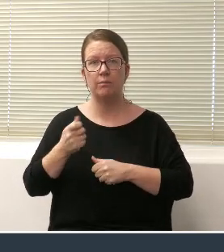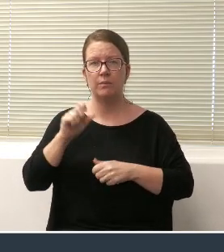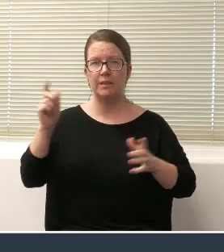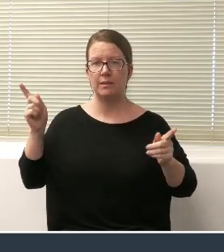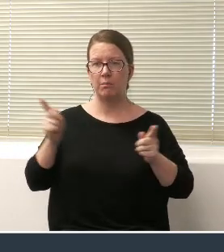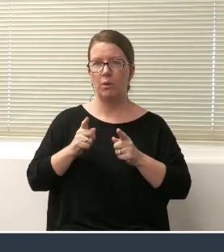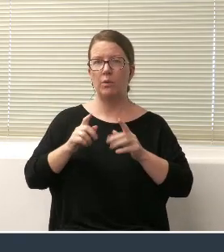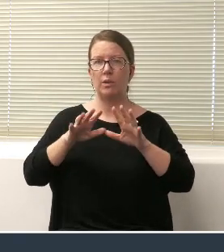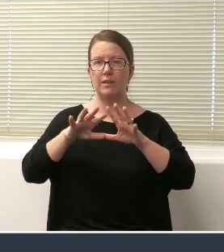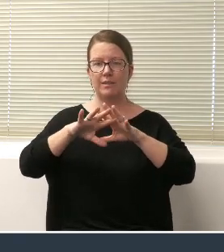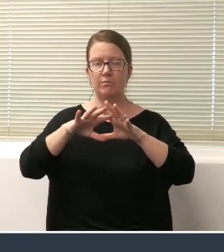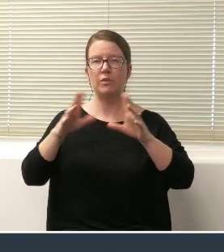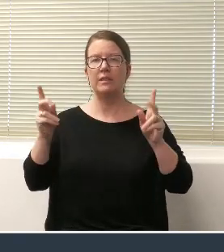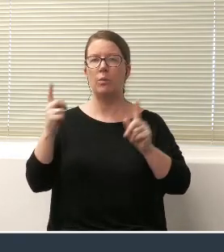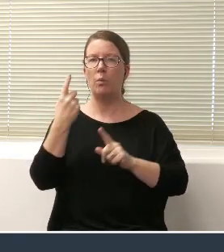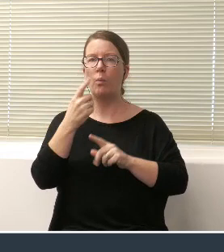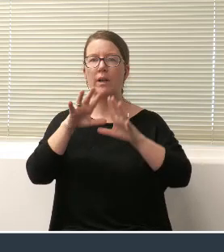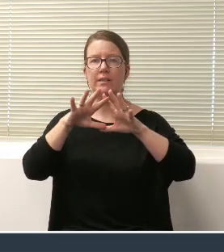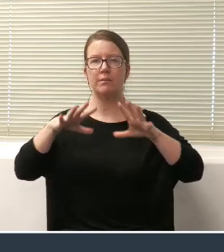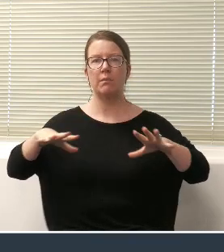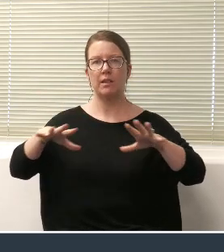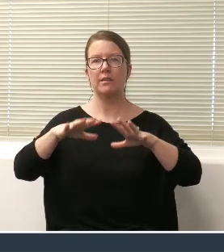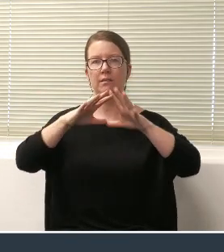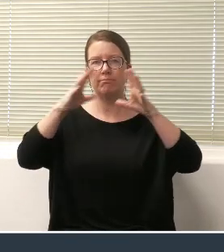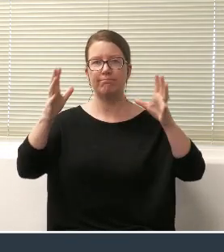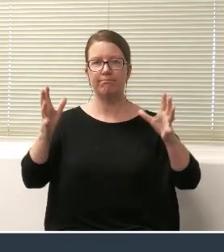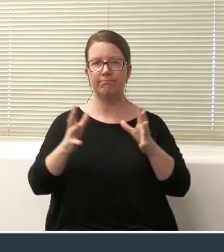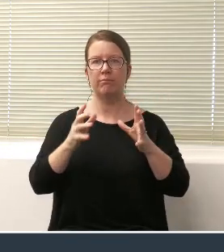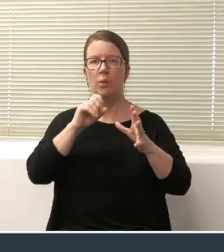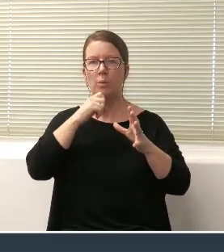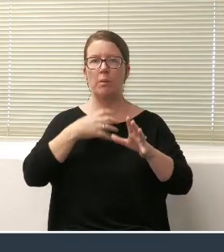achieve, I think is a very good point, and also raised by submitters.